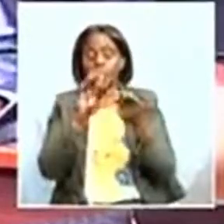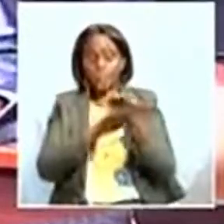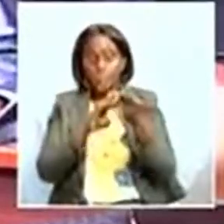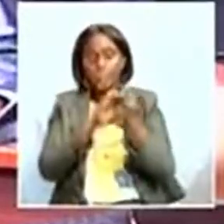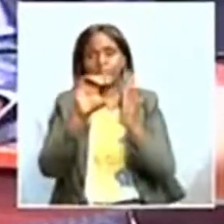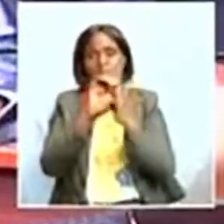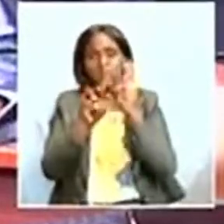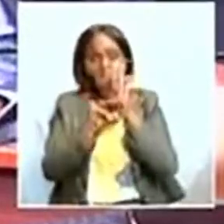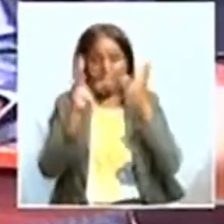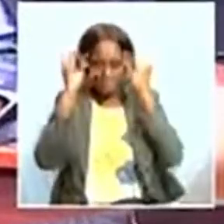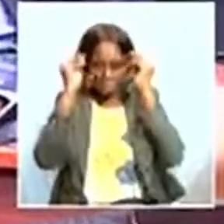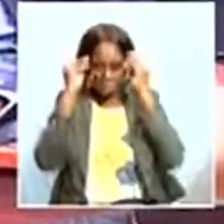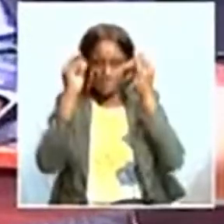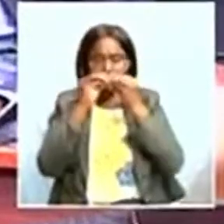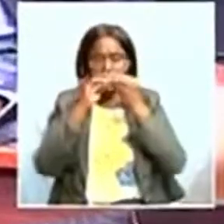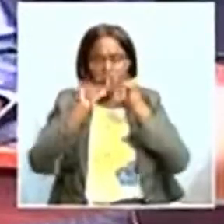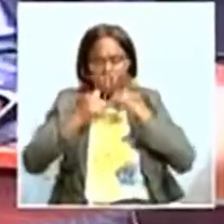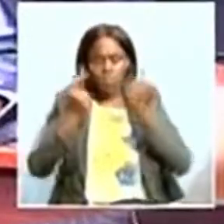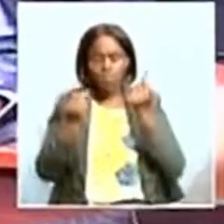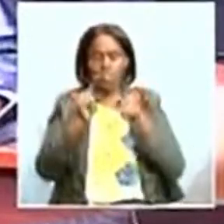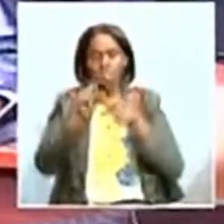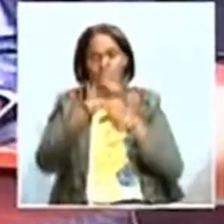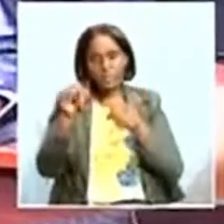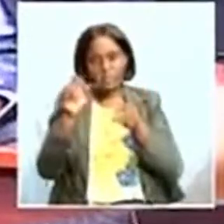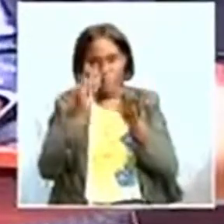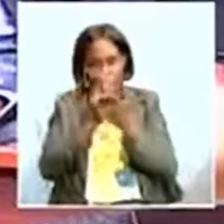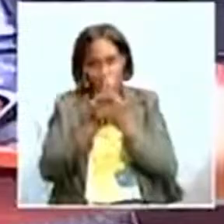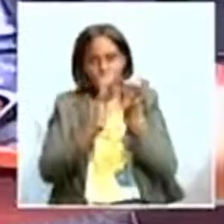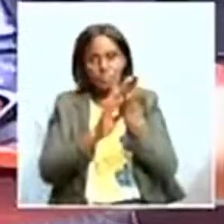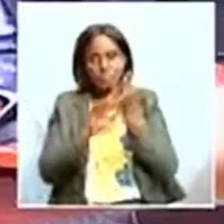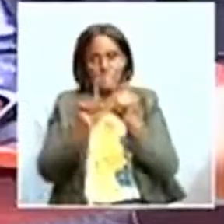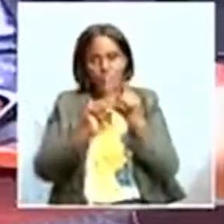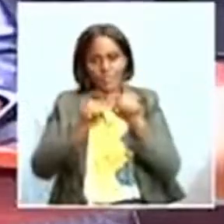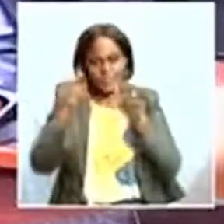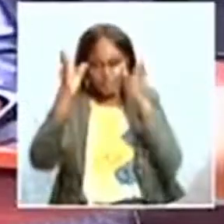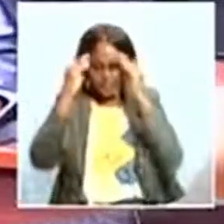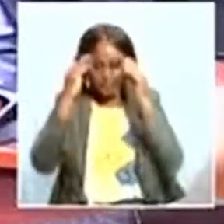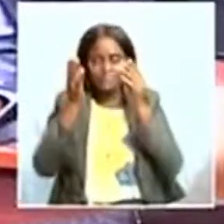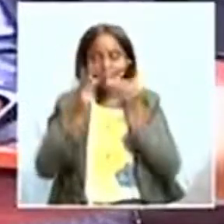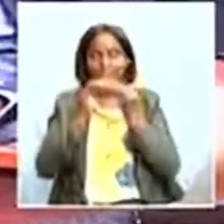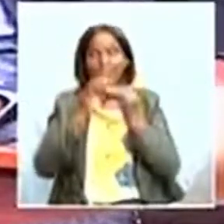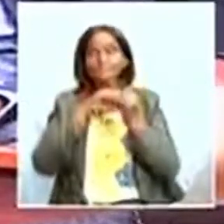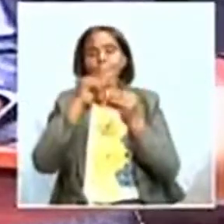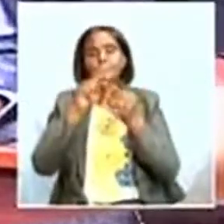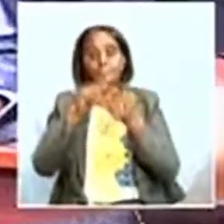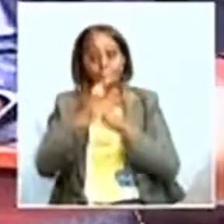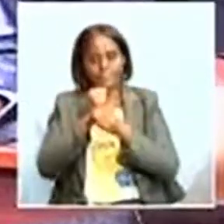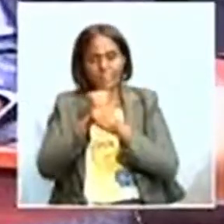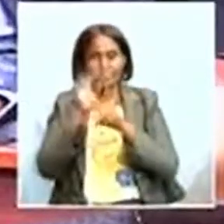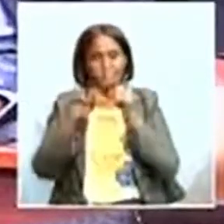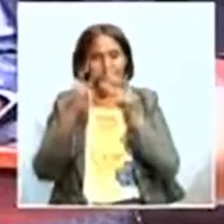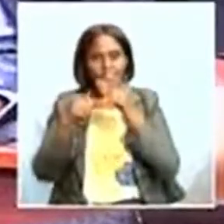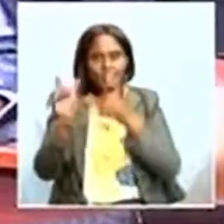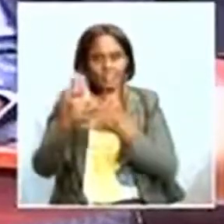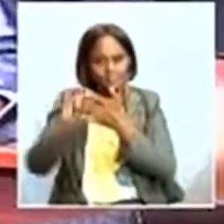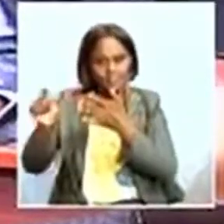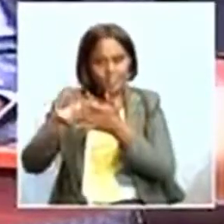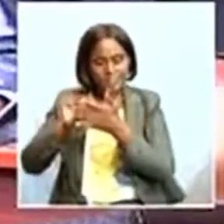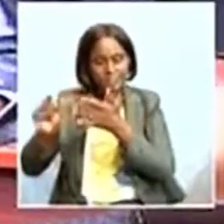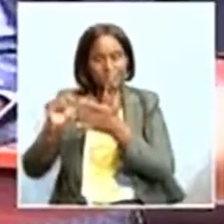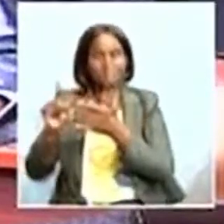curriculum, competence, so that when your children come out of school, they are competent enough to do certain things, rather than rote